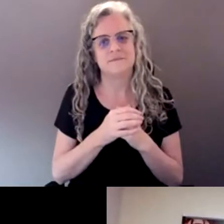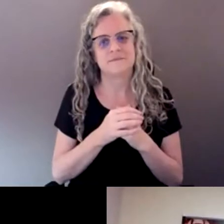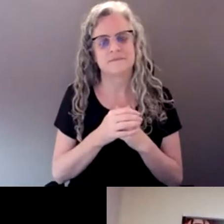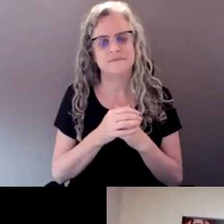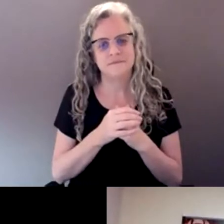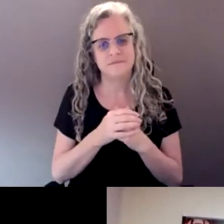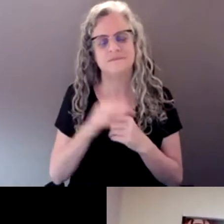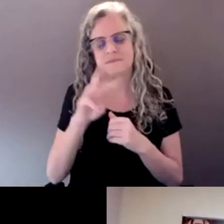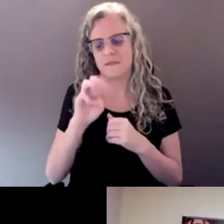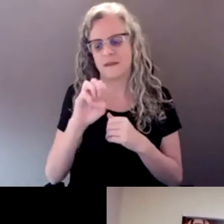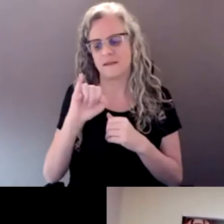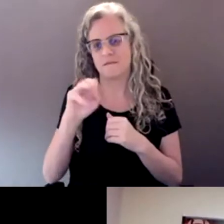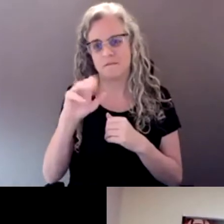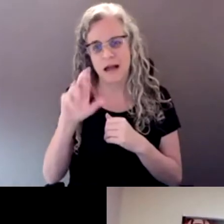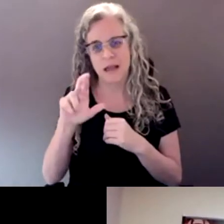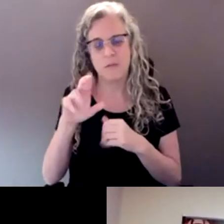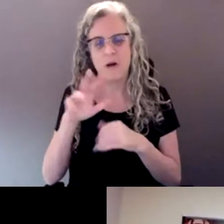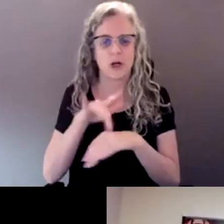or early Nazi